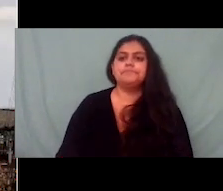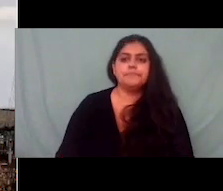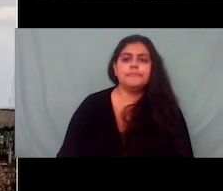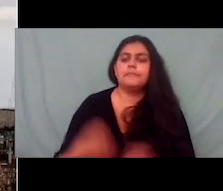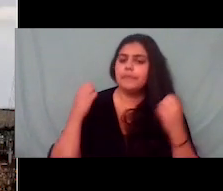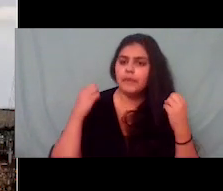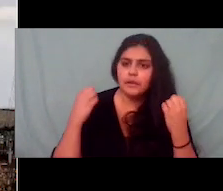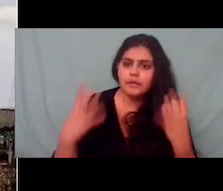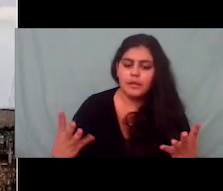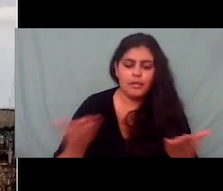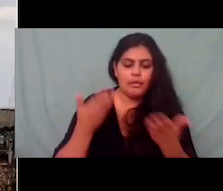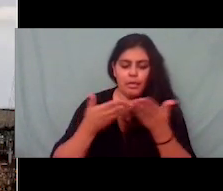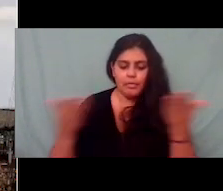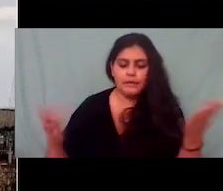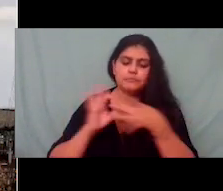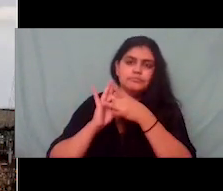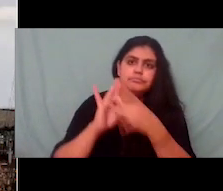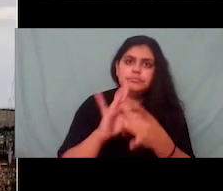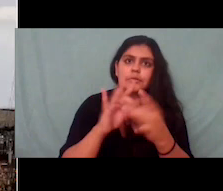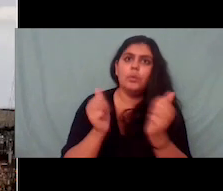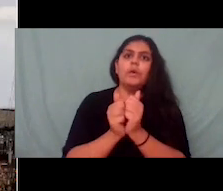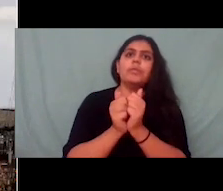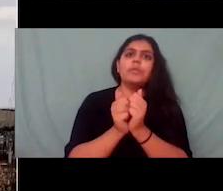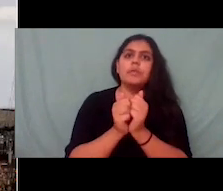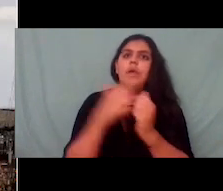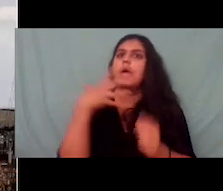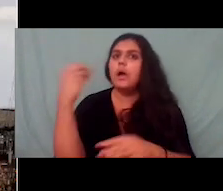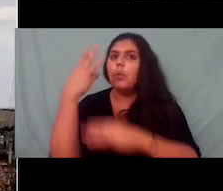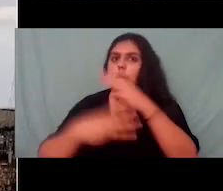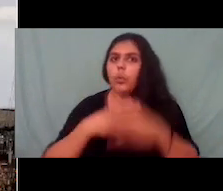there's a lot of things that are connected with the outside world. So